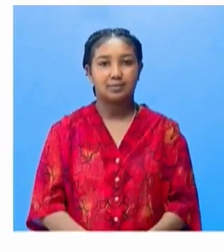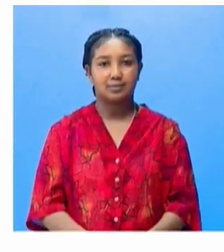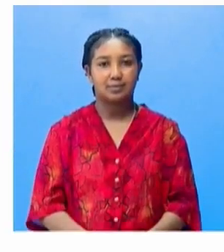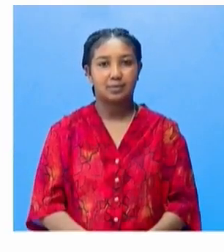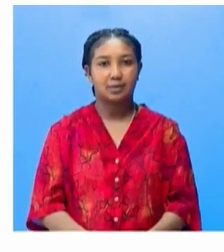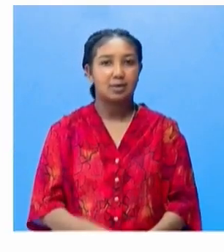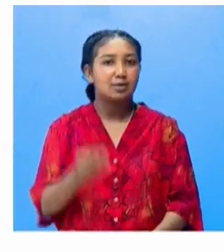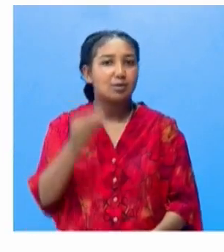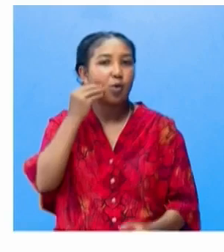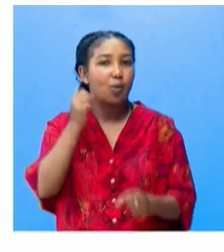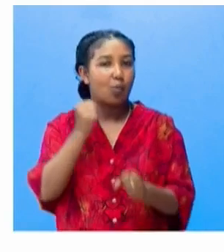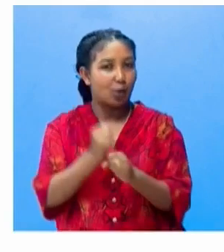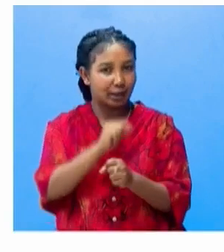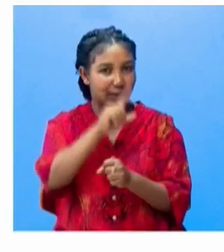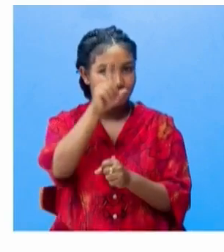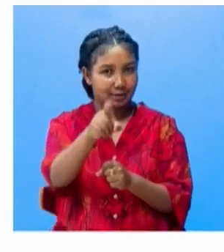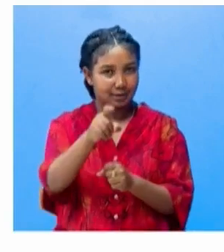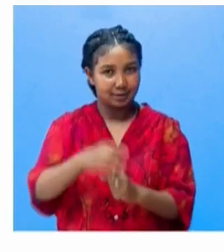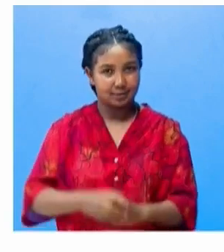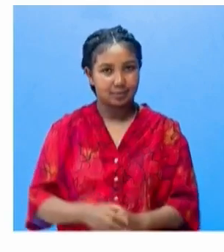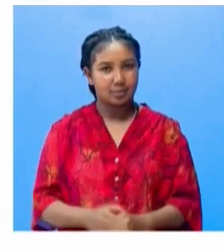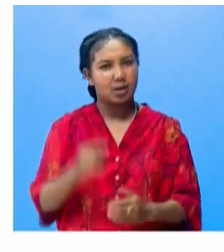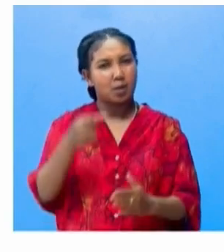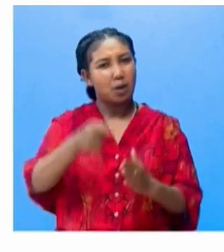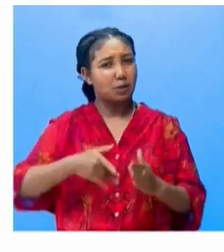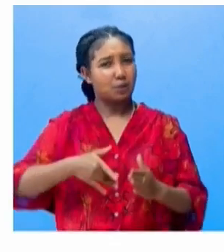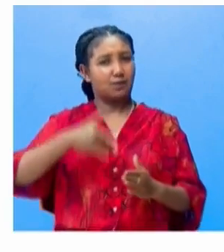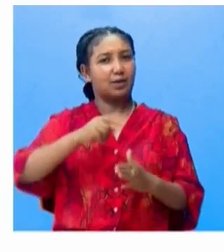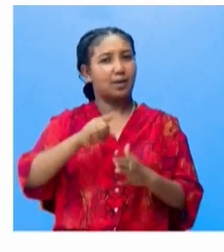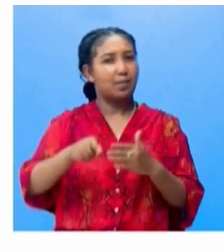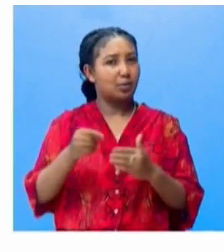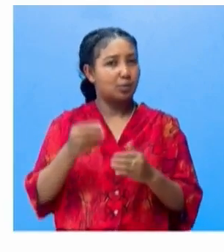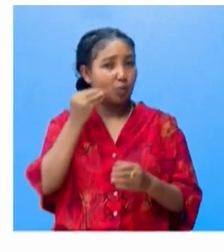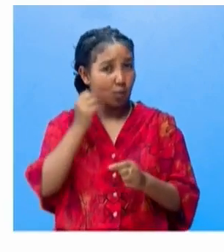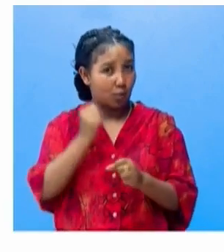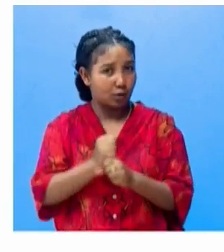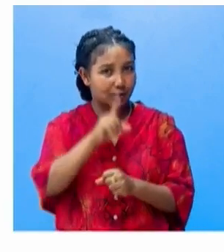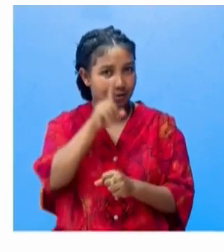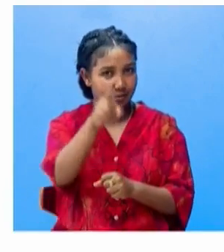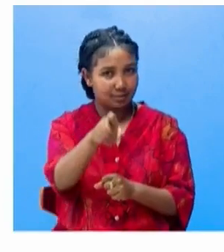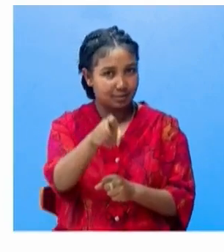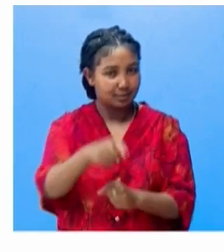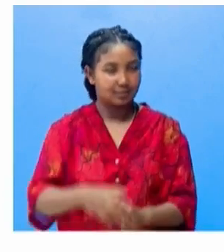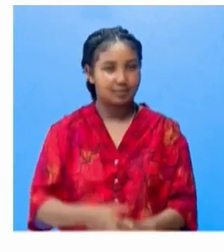the homework? What do you feel about the homework?